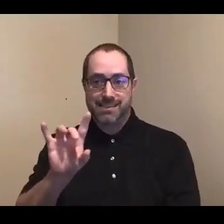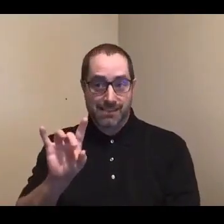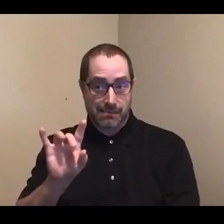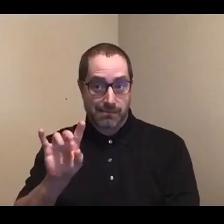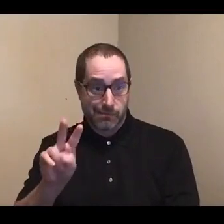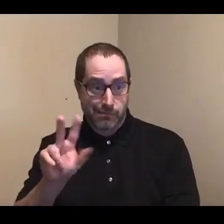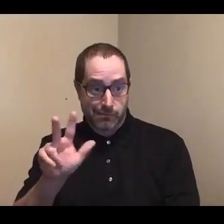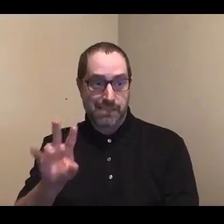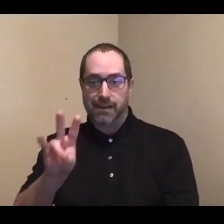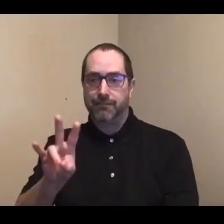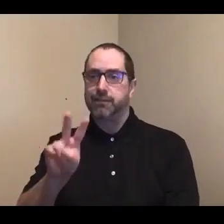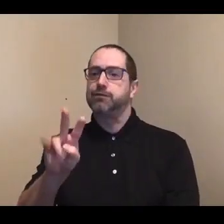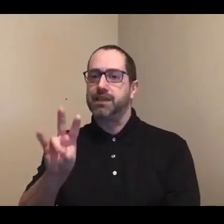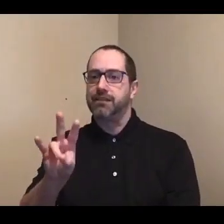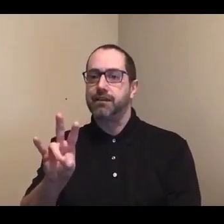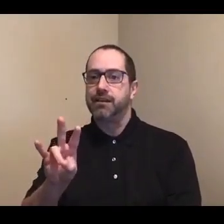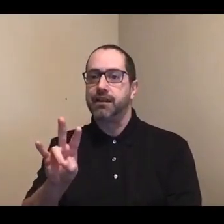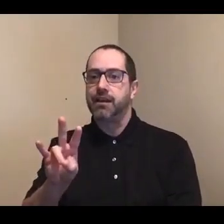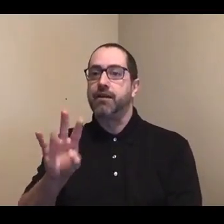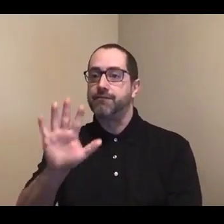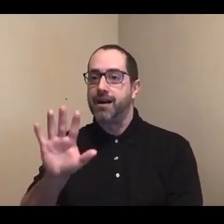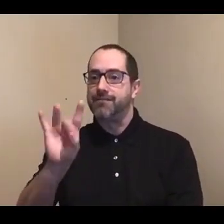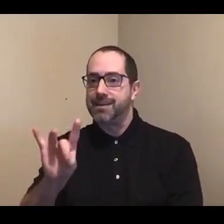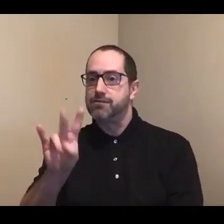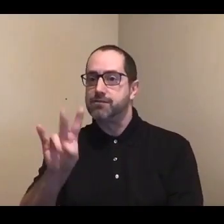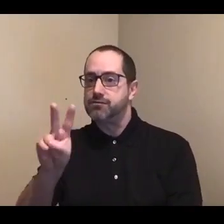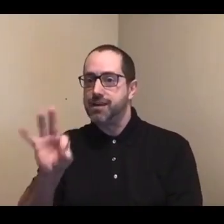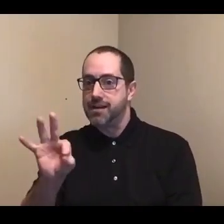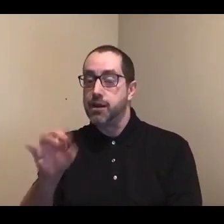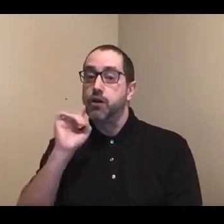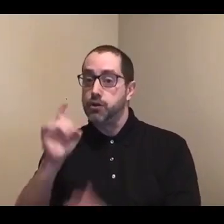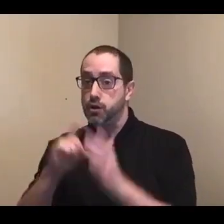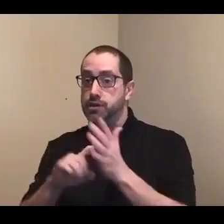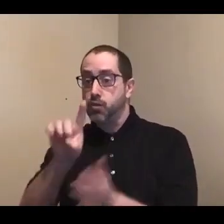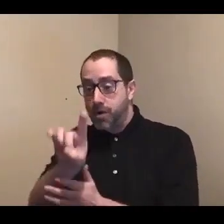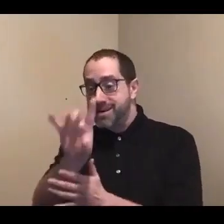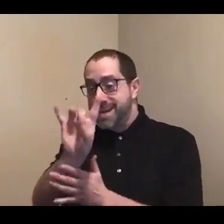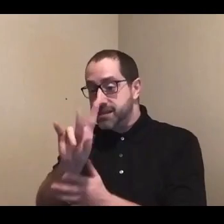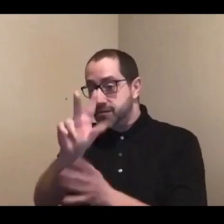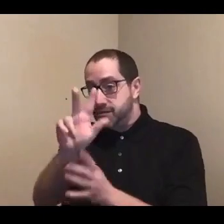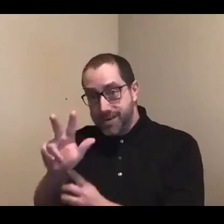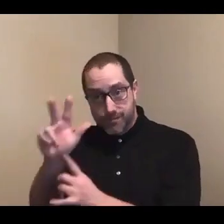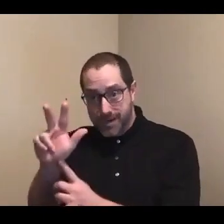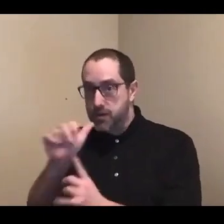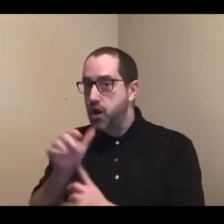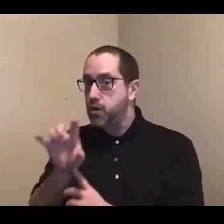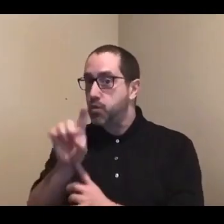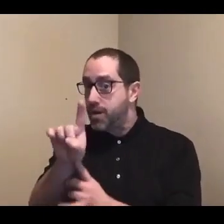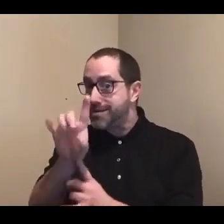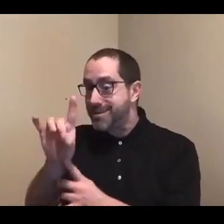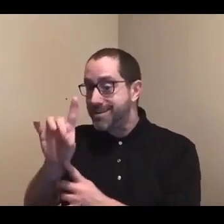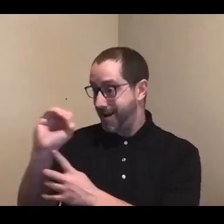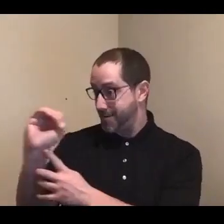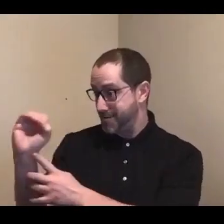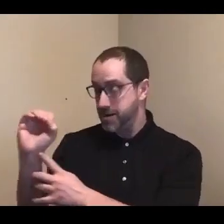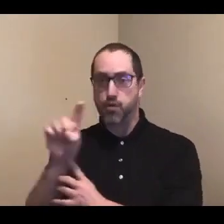1-833-727-5829. Note that that is a 1-833 number, not a 1-800 or 1-888